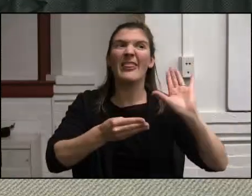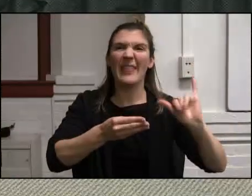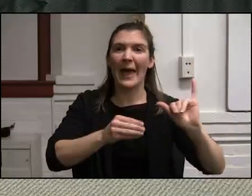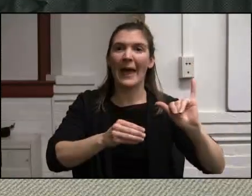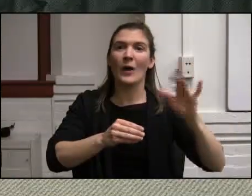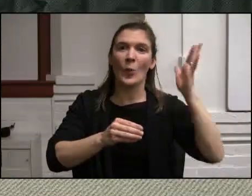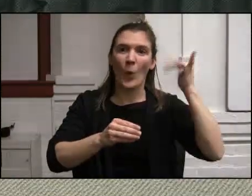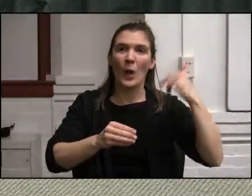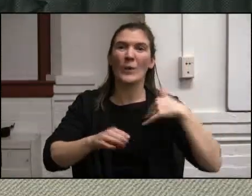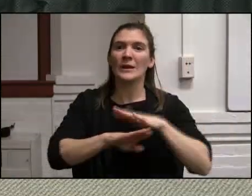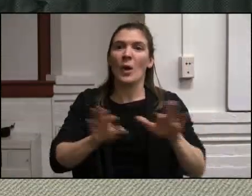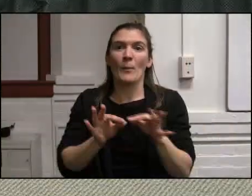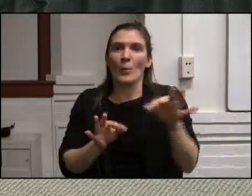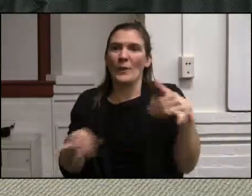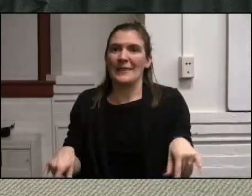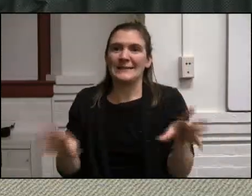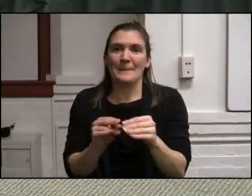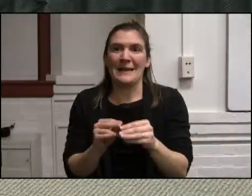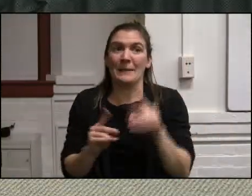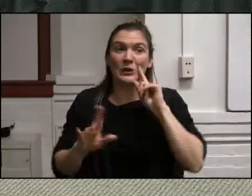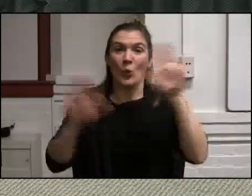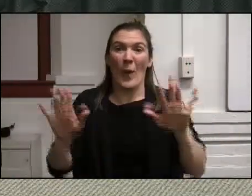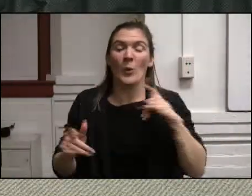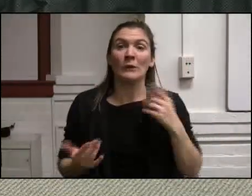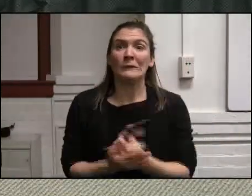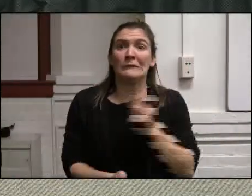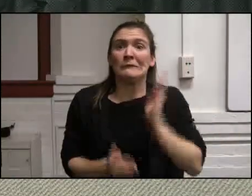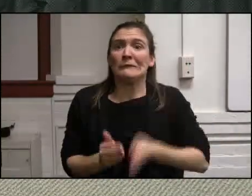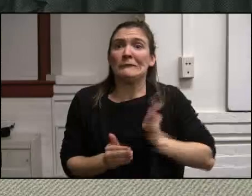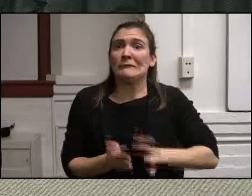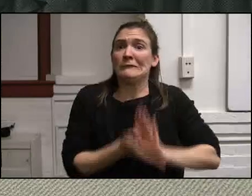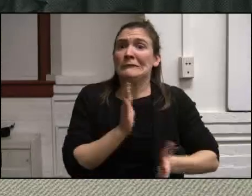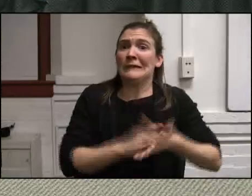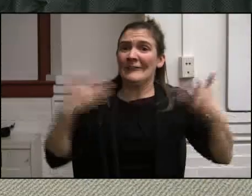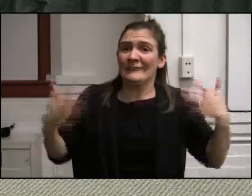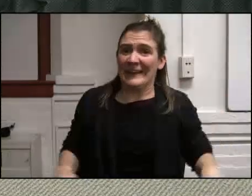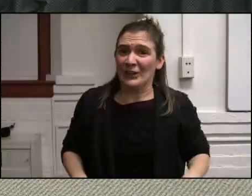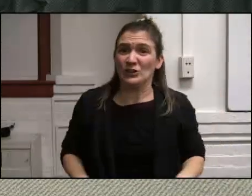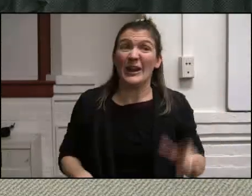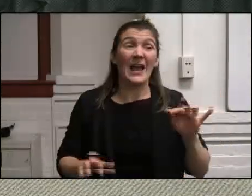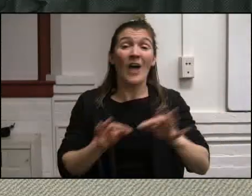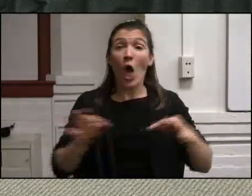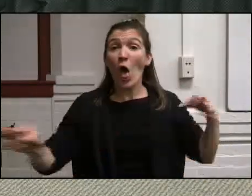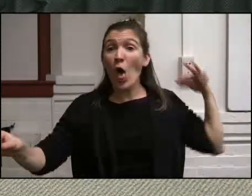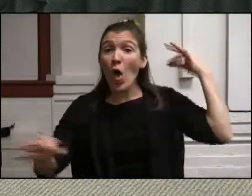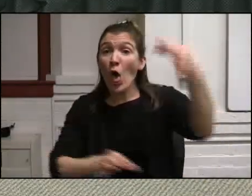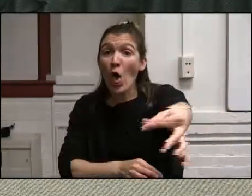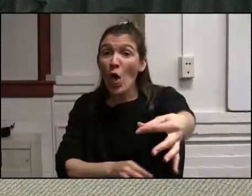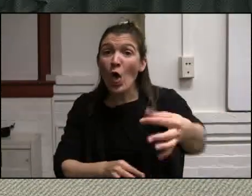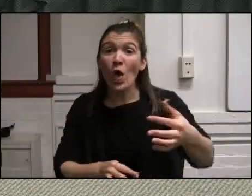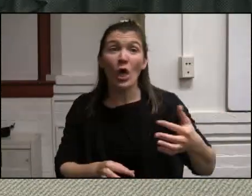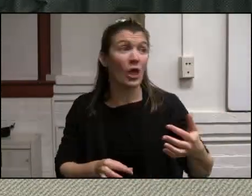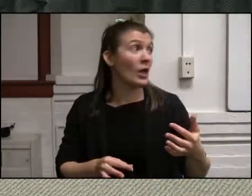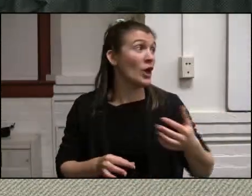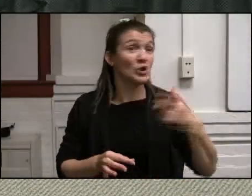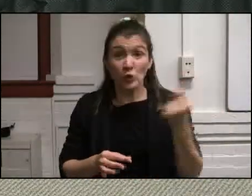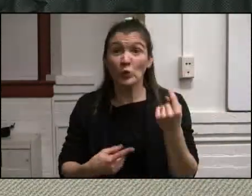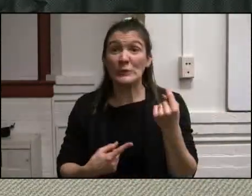us not to postpone this meeting due to Yes. the weather. Because, wow, it was. Because if been a it's long haul. Tuesday, we're